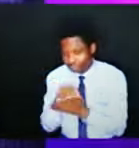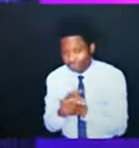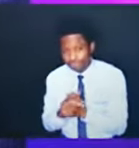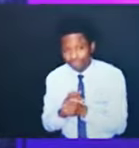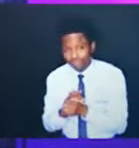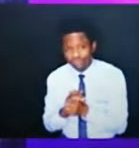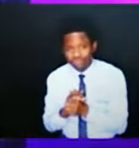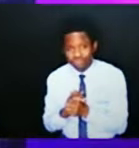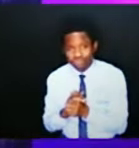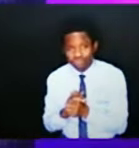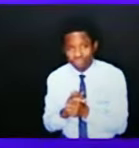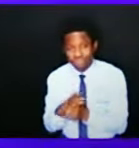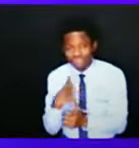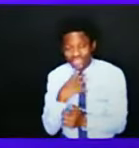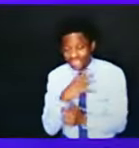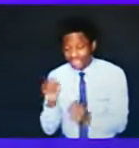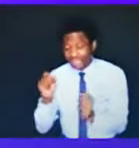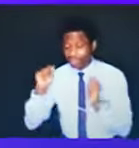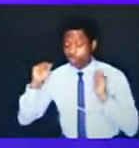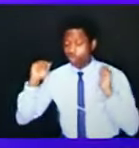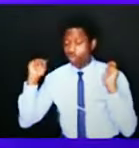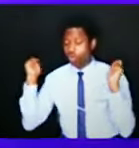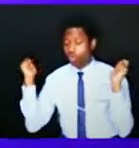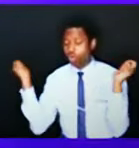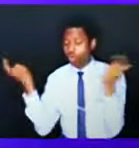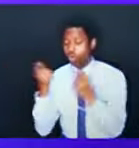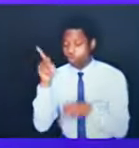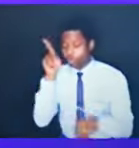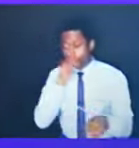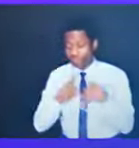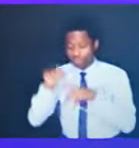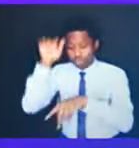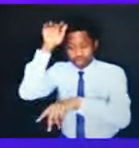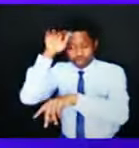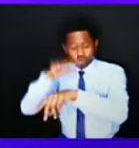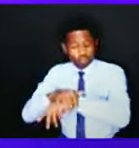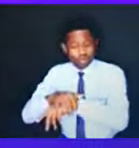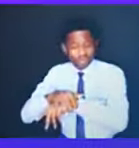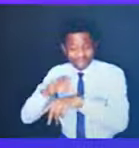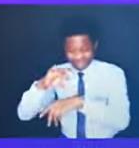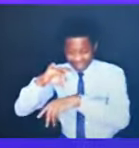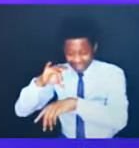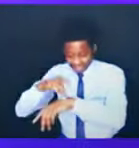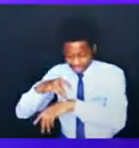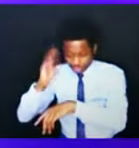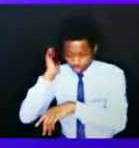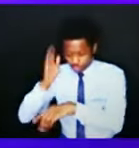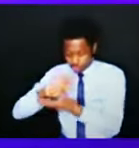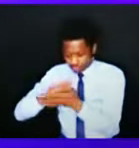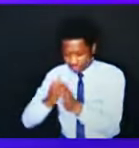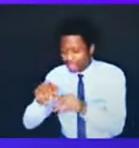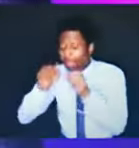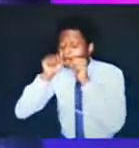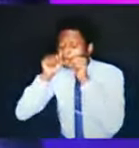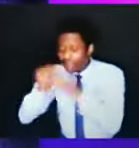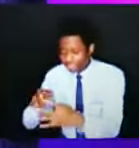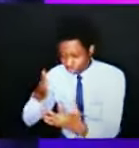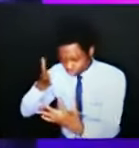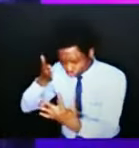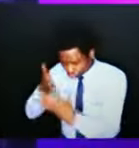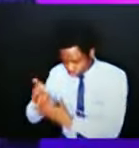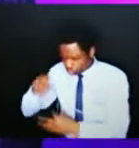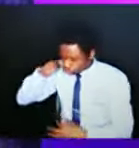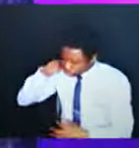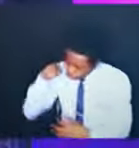calling. And all peoples on earth will be blessed through you. Now, umu eni obesira asasi